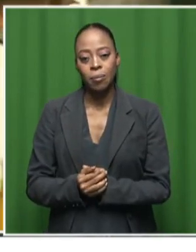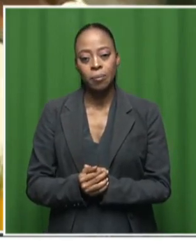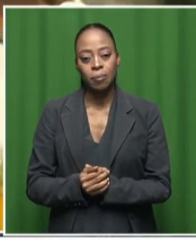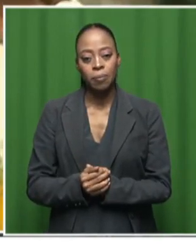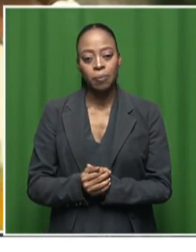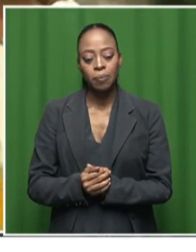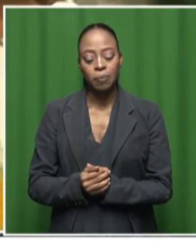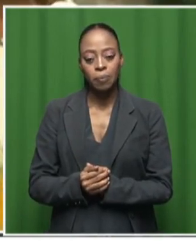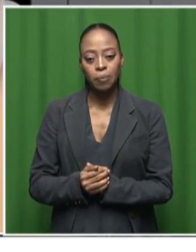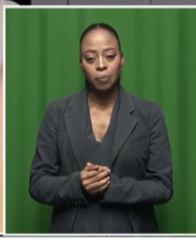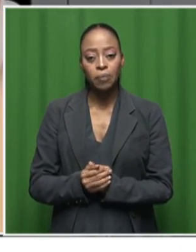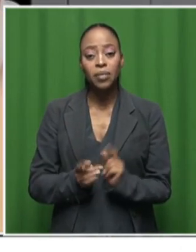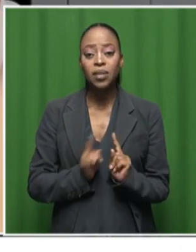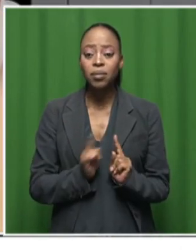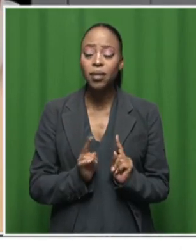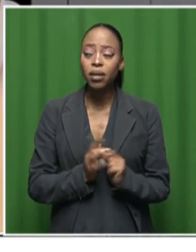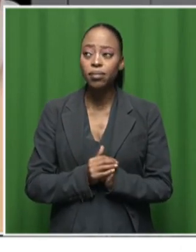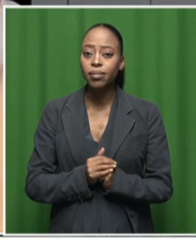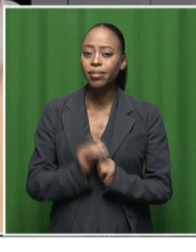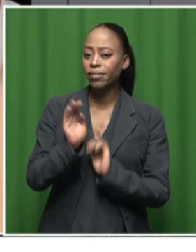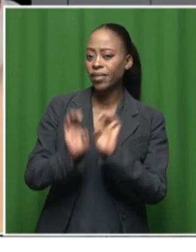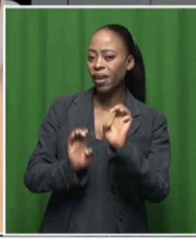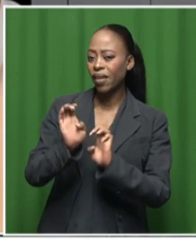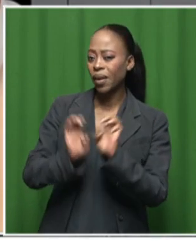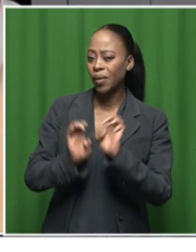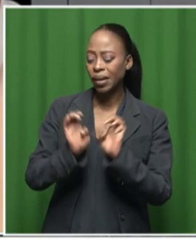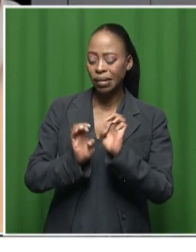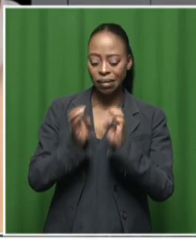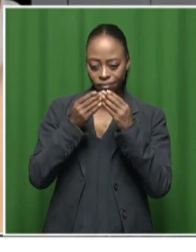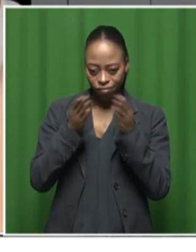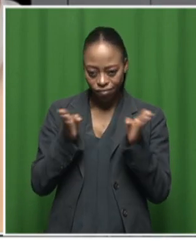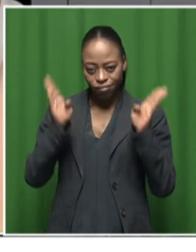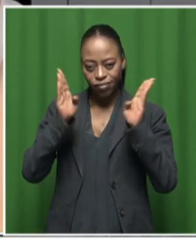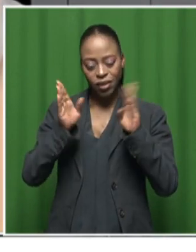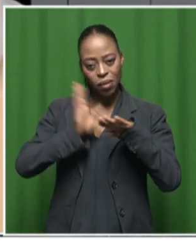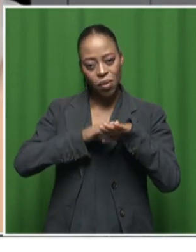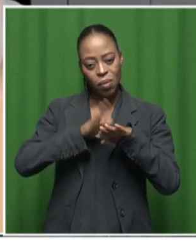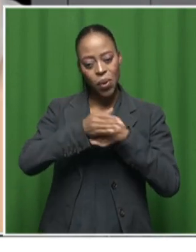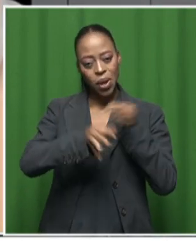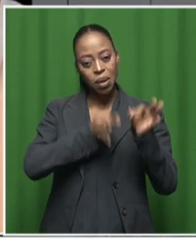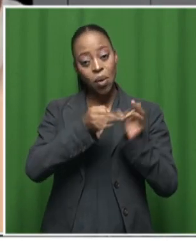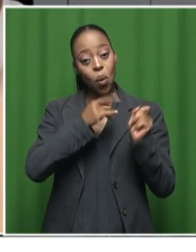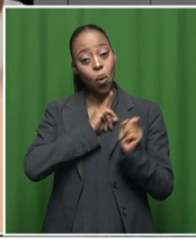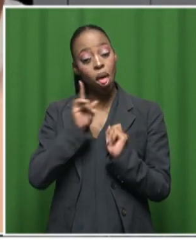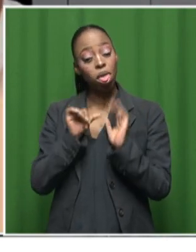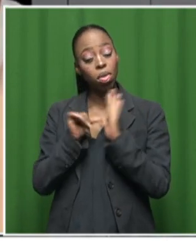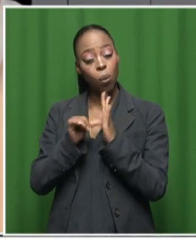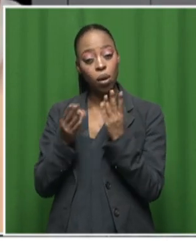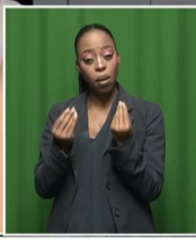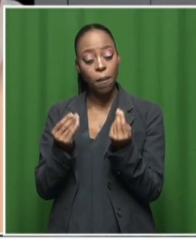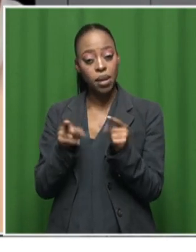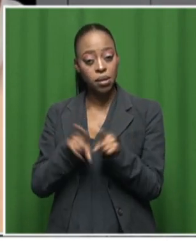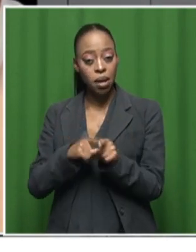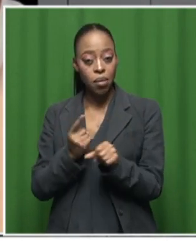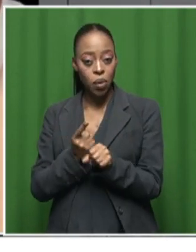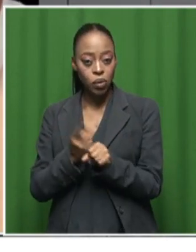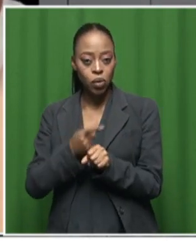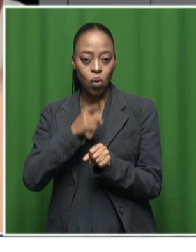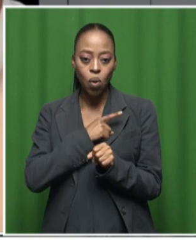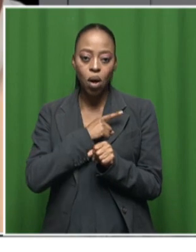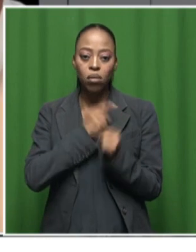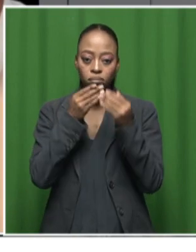if we, however, look at the expanded definition, and that's quite an important number as well, because if we look at that